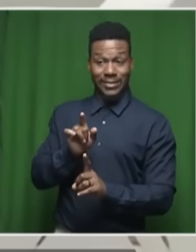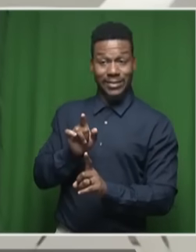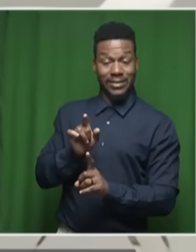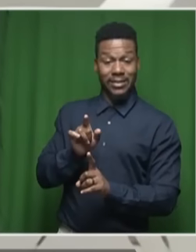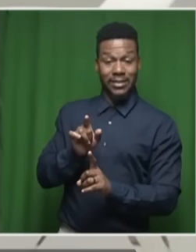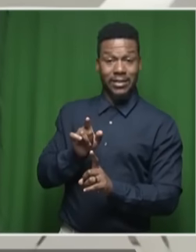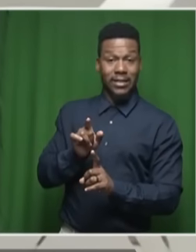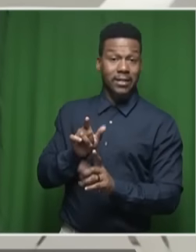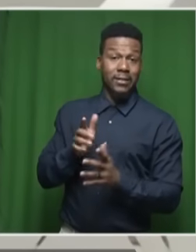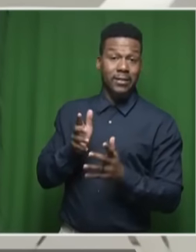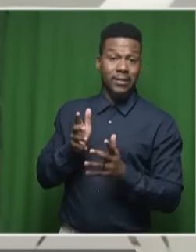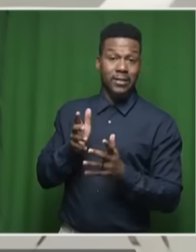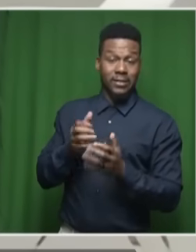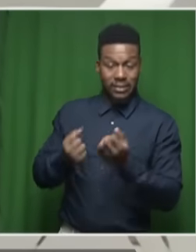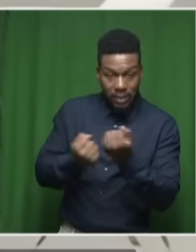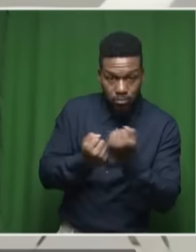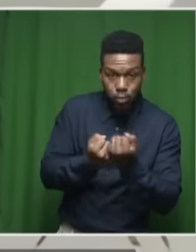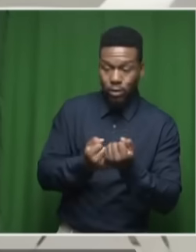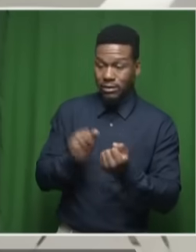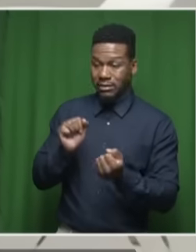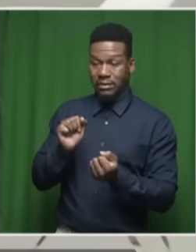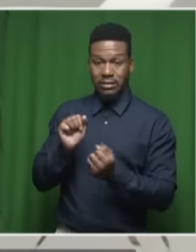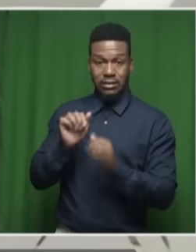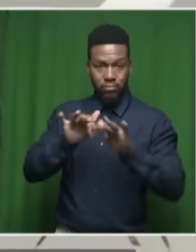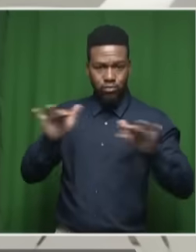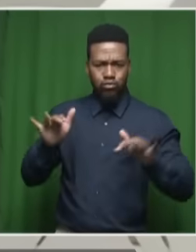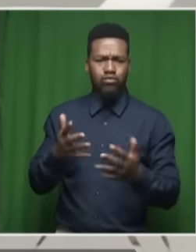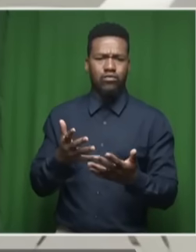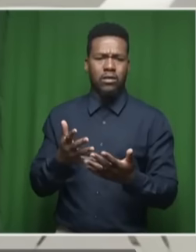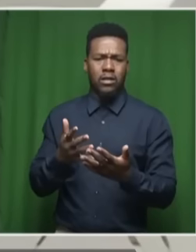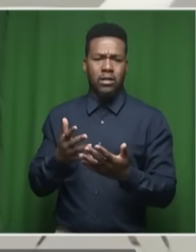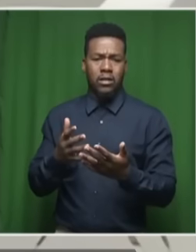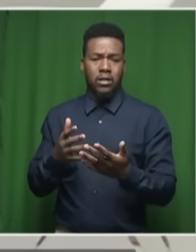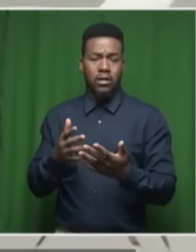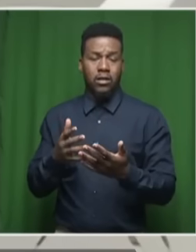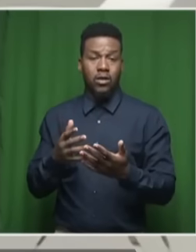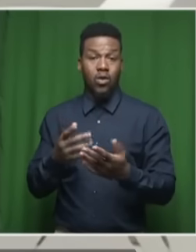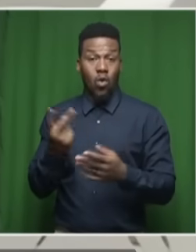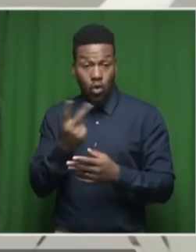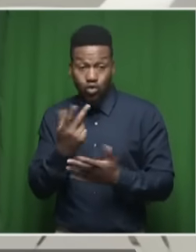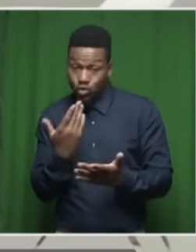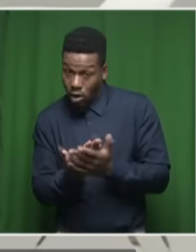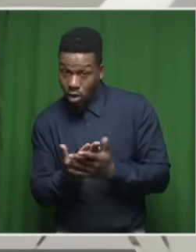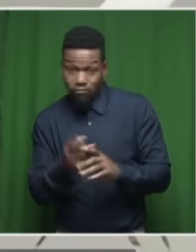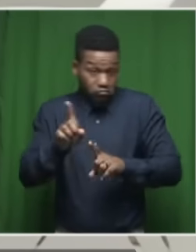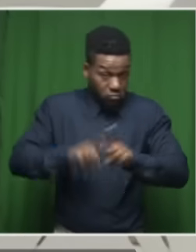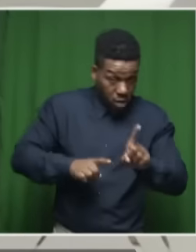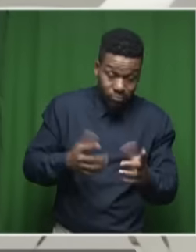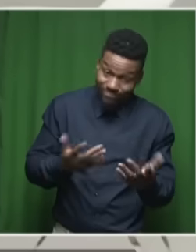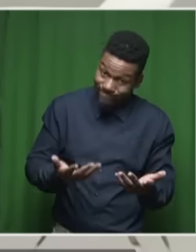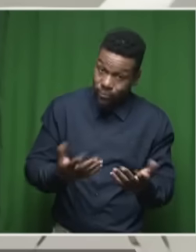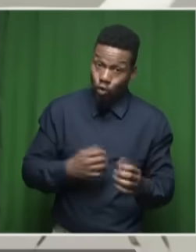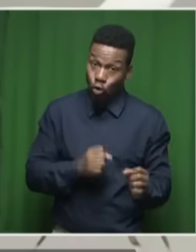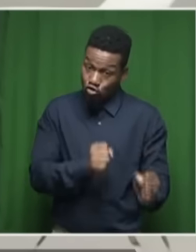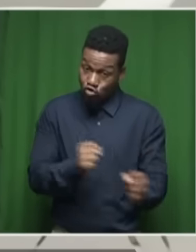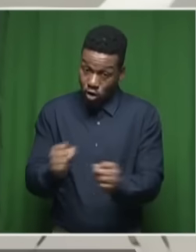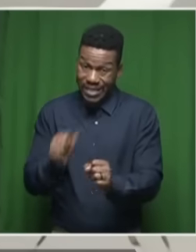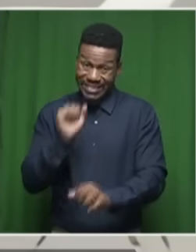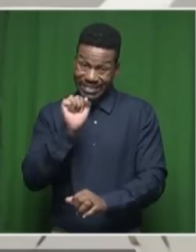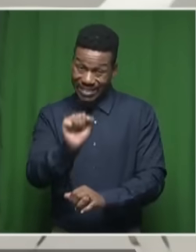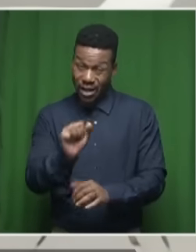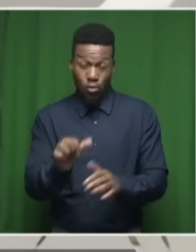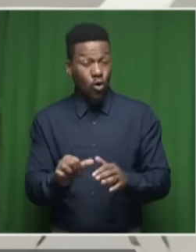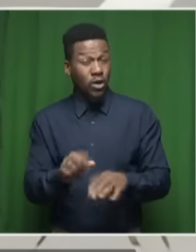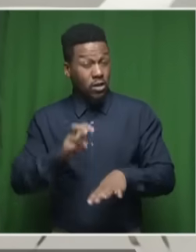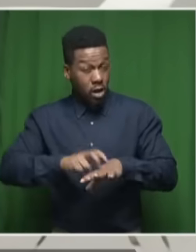impact in terms of support, and that can also make them fall. So whatever strategy that they take should be well